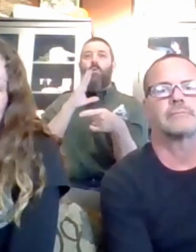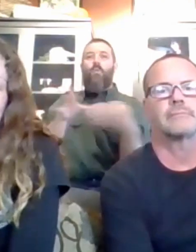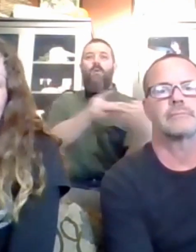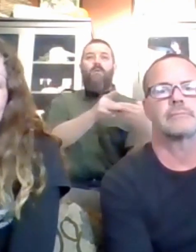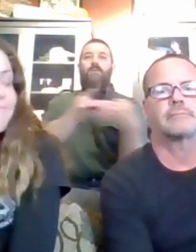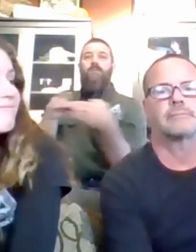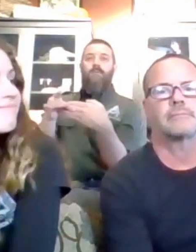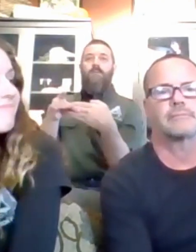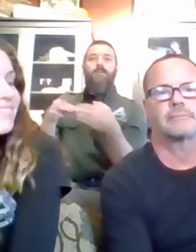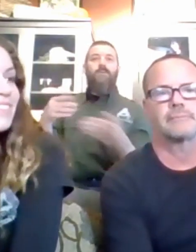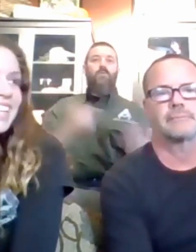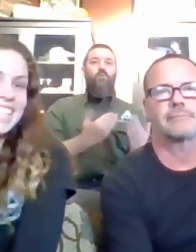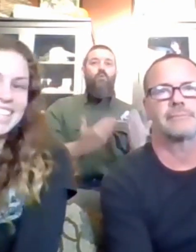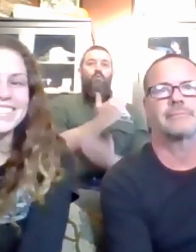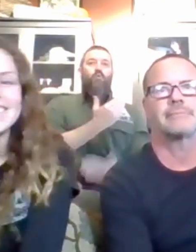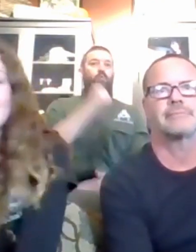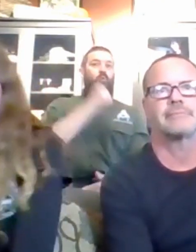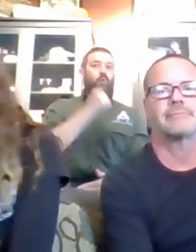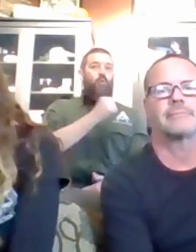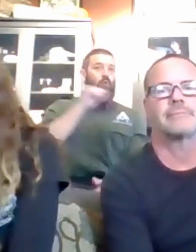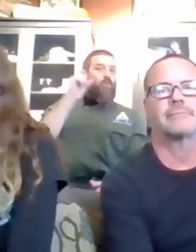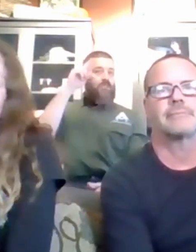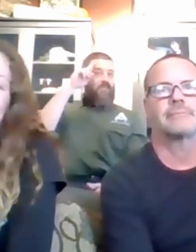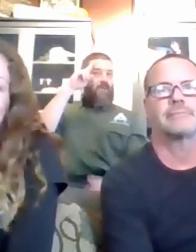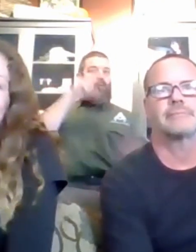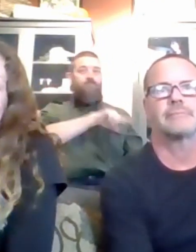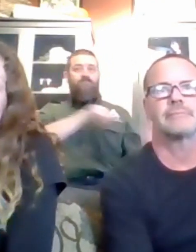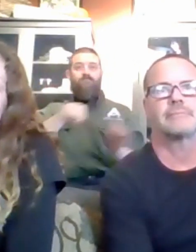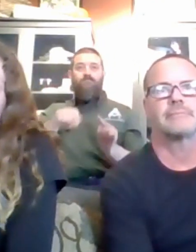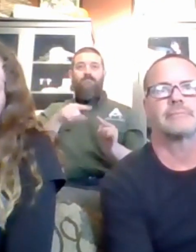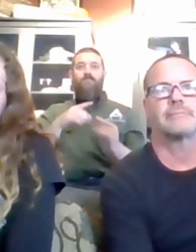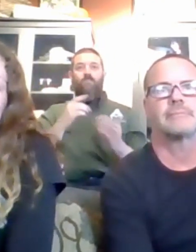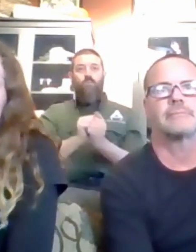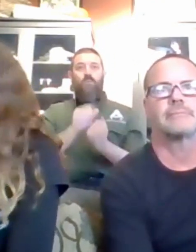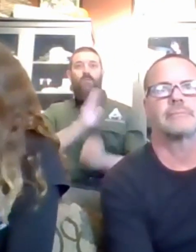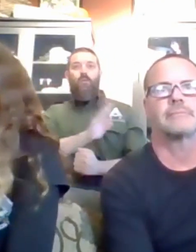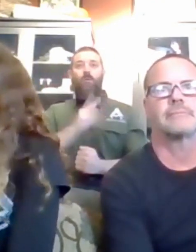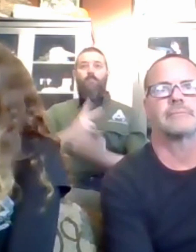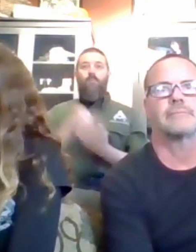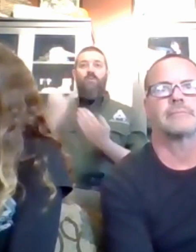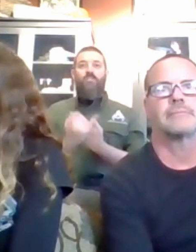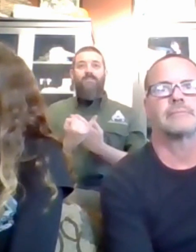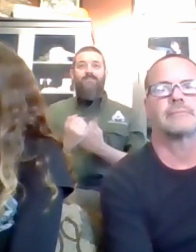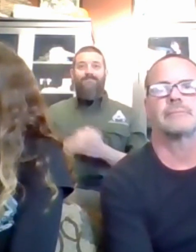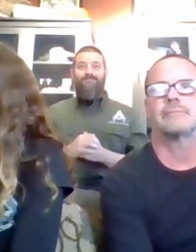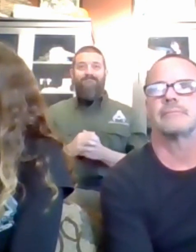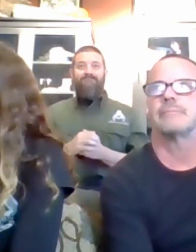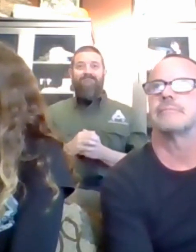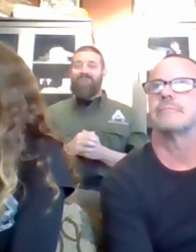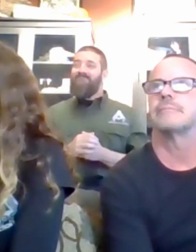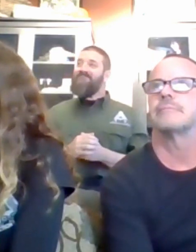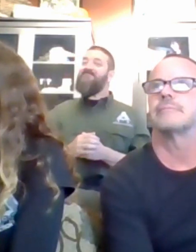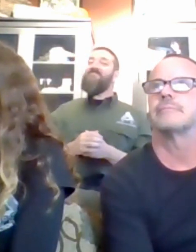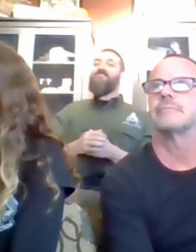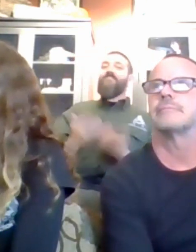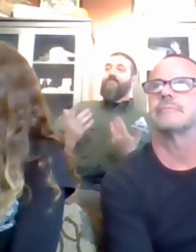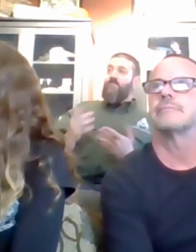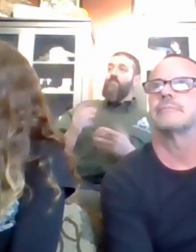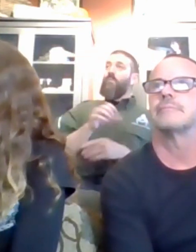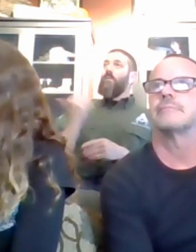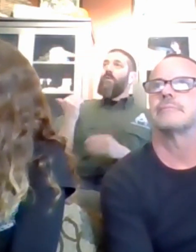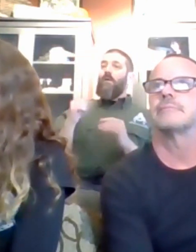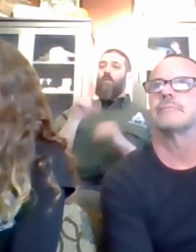help in guiding this Girl Scout in her project here. So I'm really excited. That's amazing. Well, we have another question for you, Emmy.